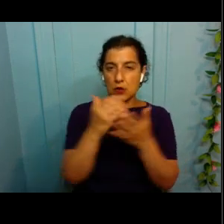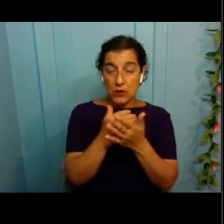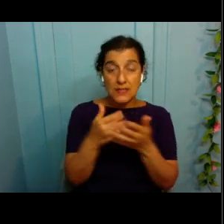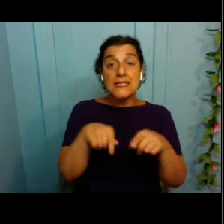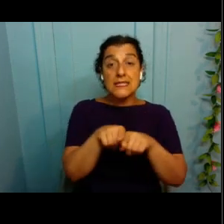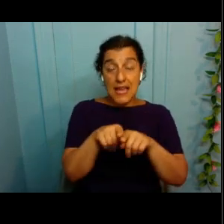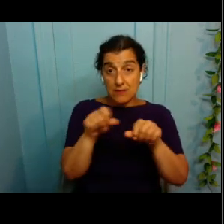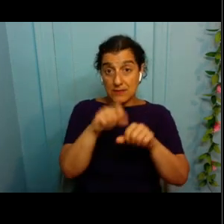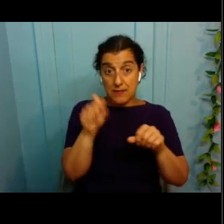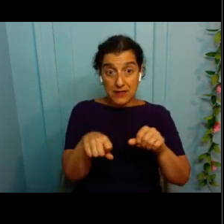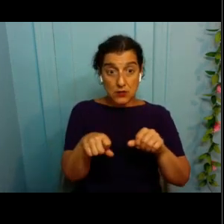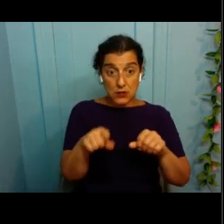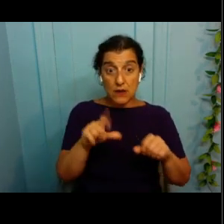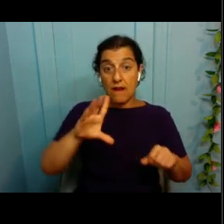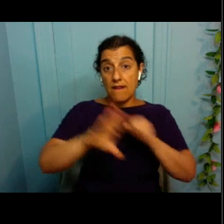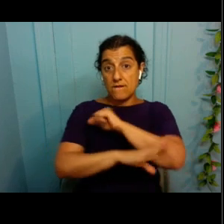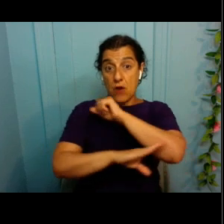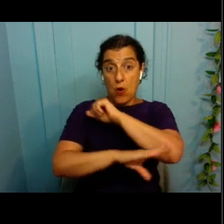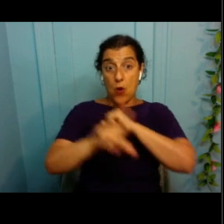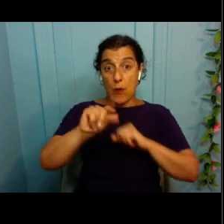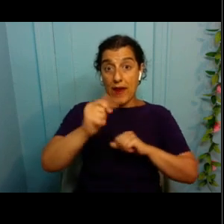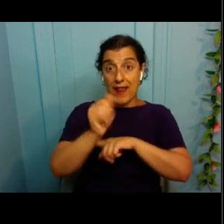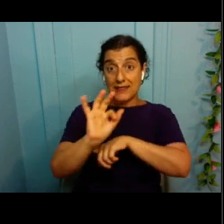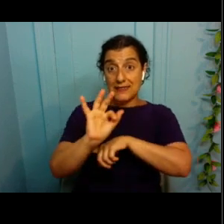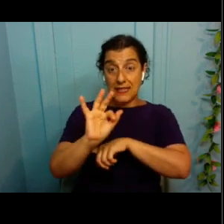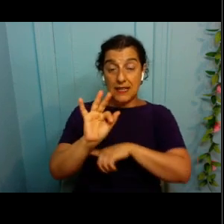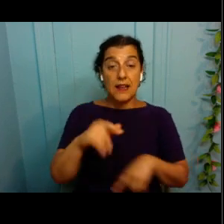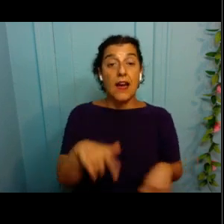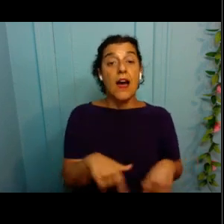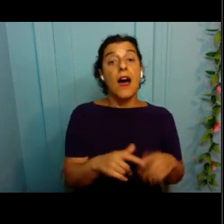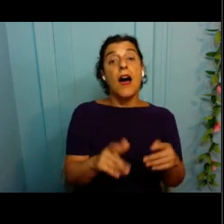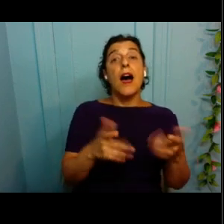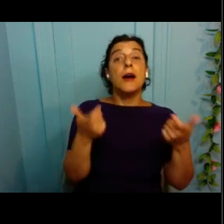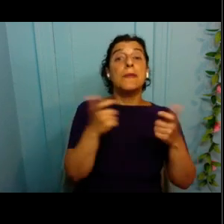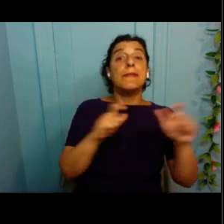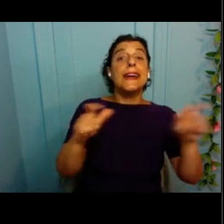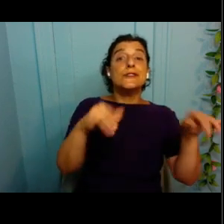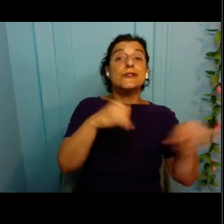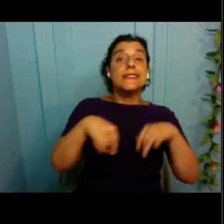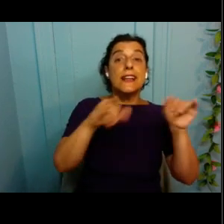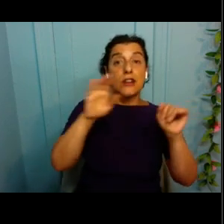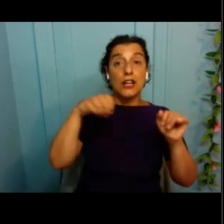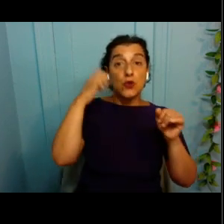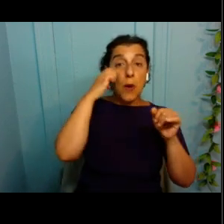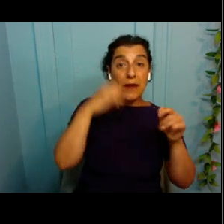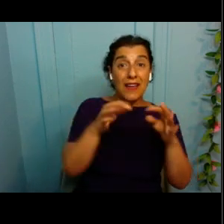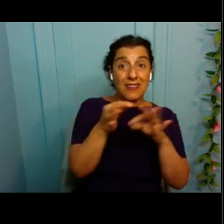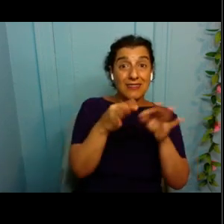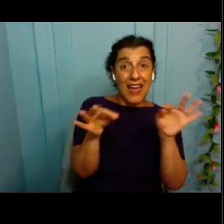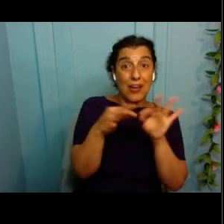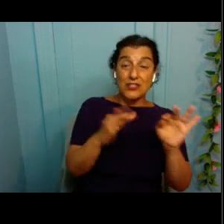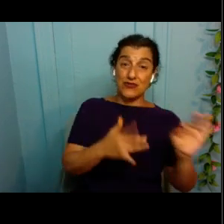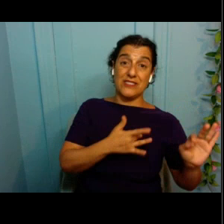to replace or supplement data from major standardized European languages that are the typical